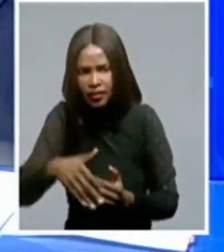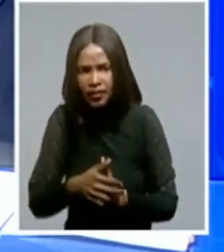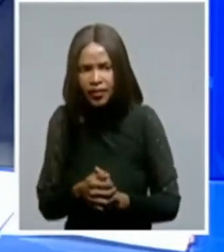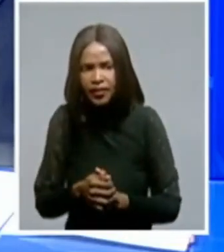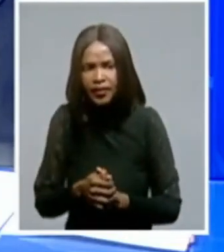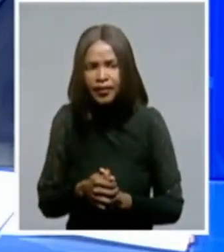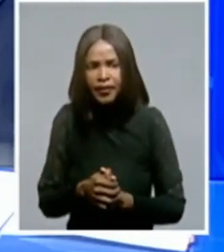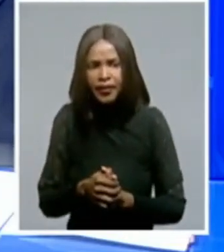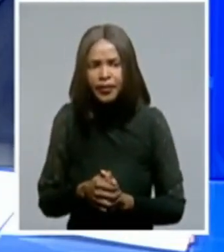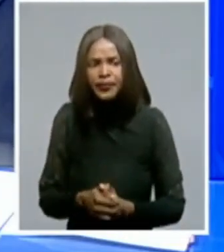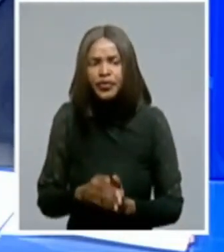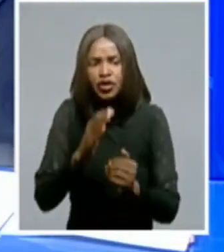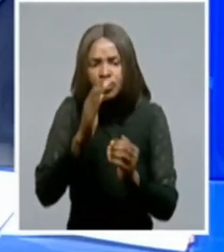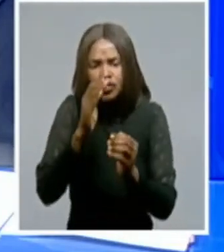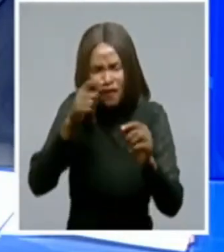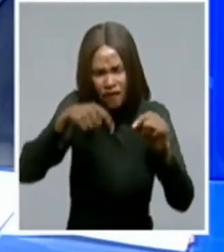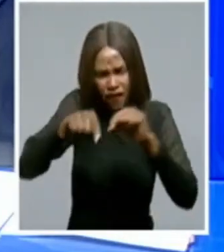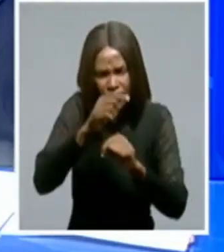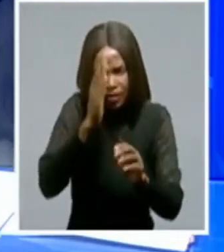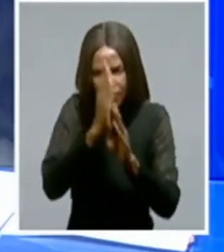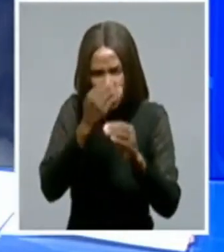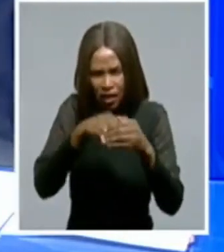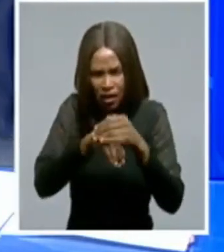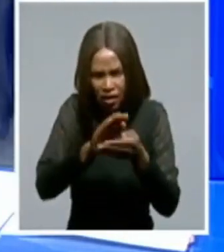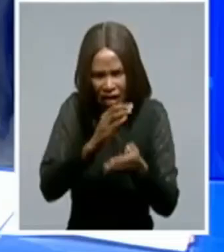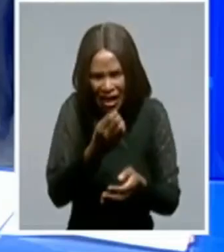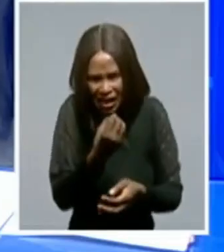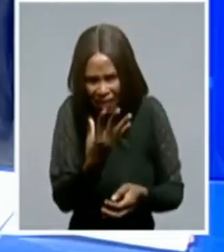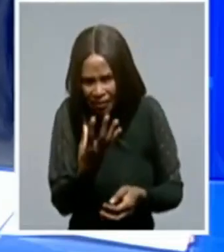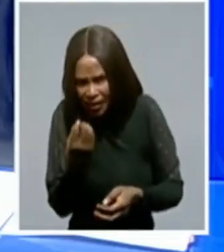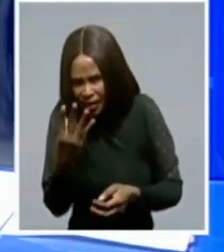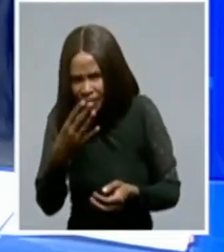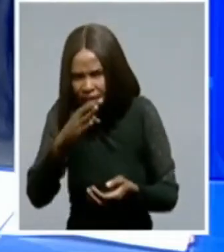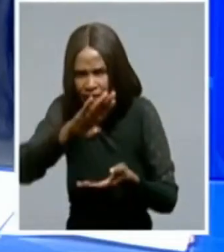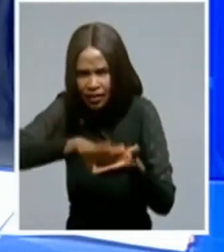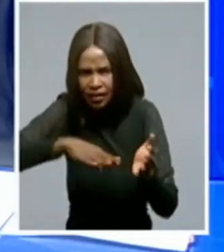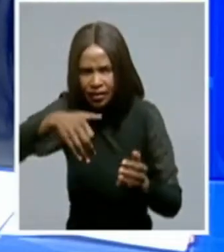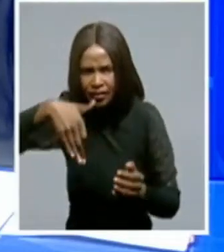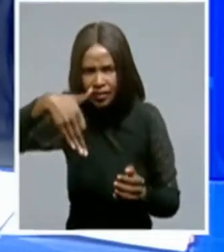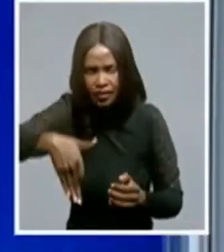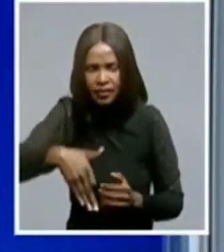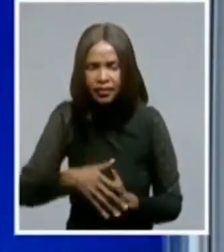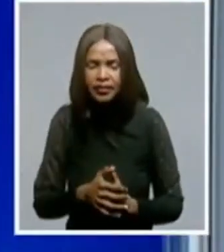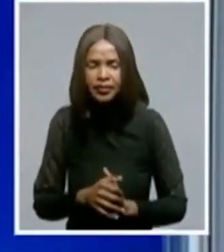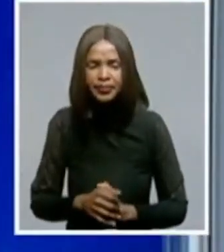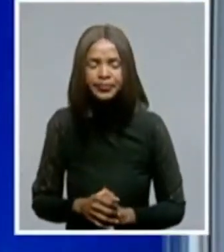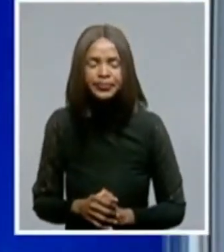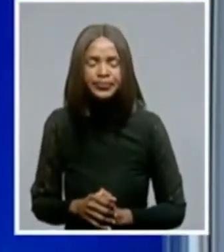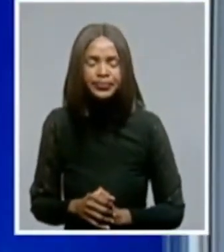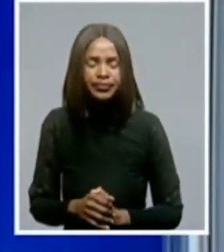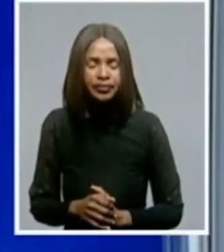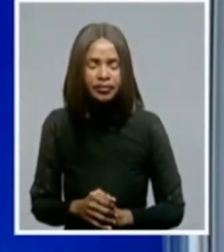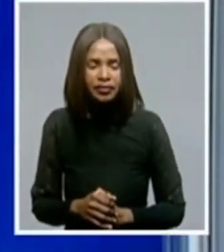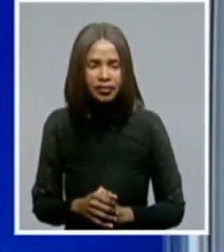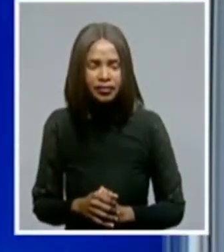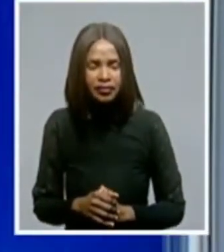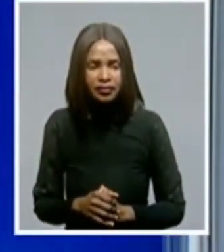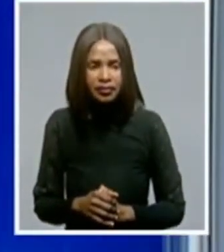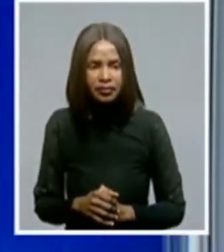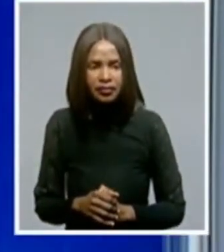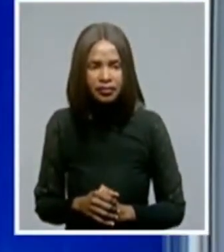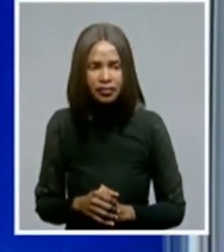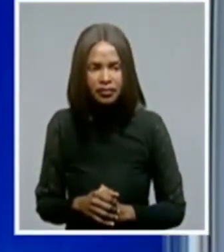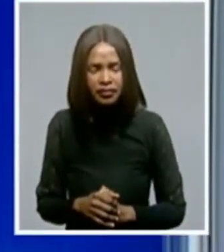those FDIs have they actually put into your how much of that investment has actually come into your country. All right. Now, the report attributed